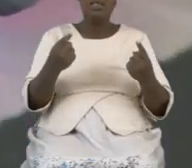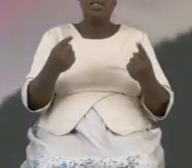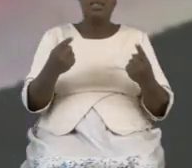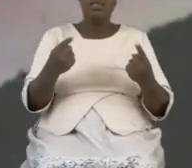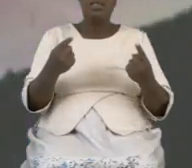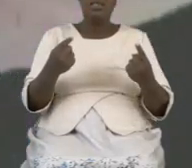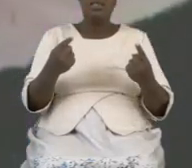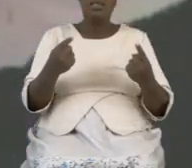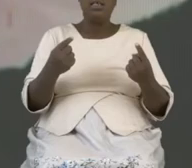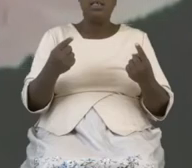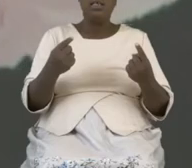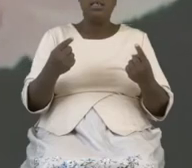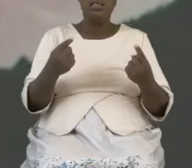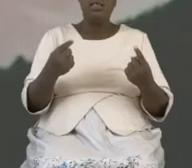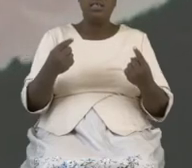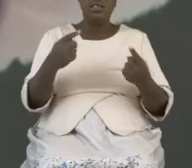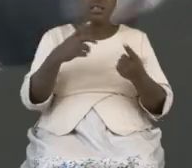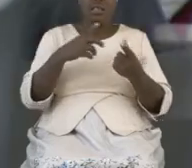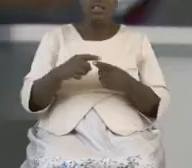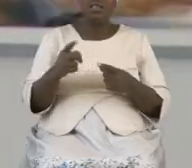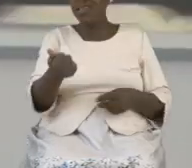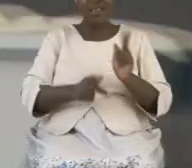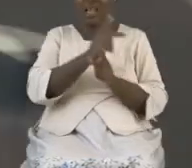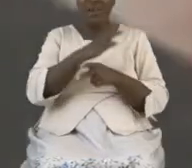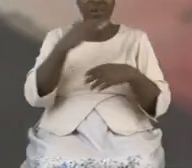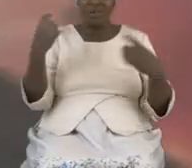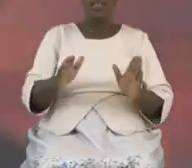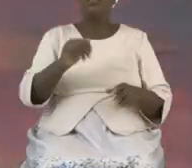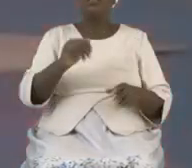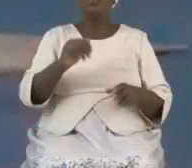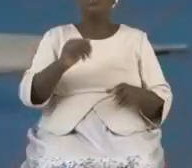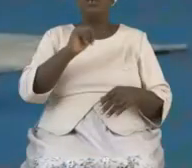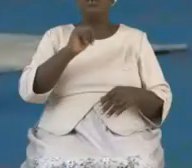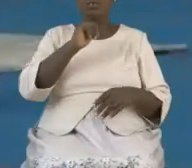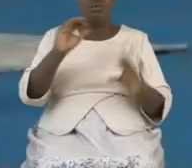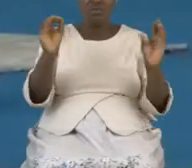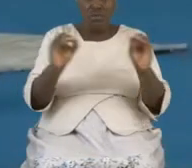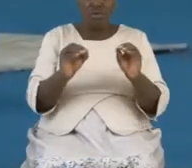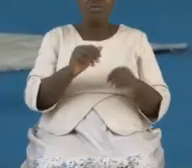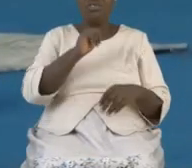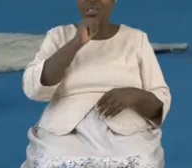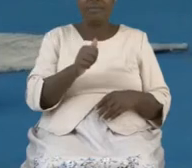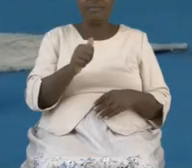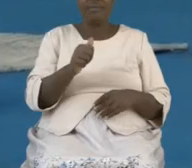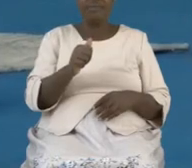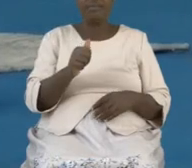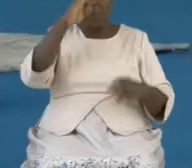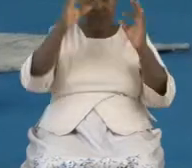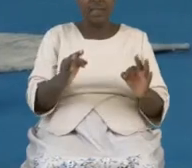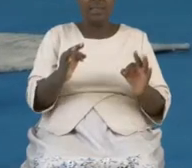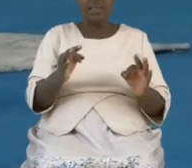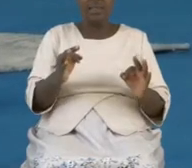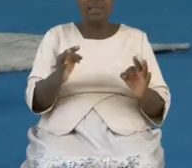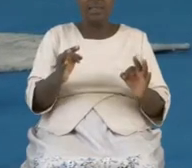let not sin. You will make up your mind as a converted